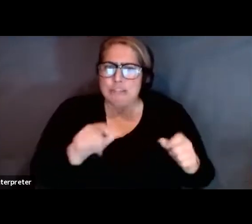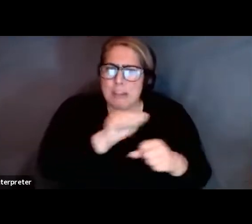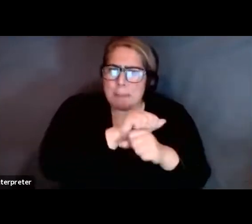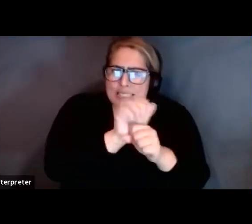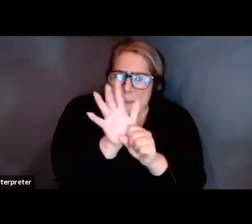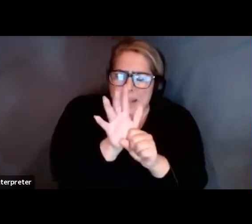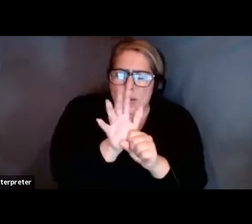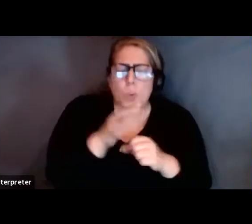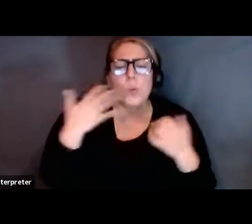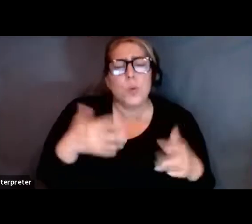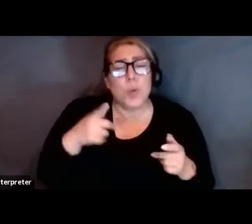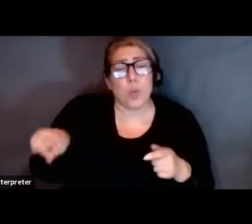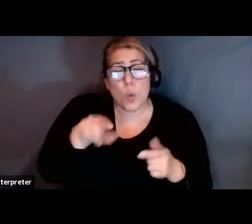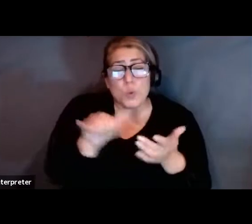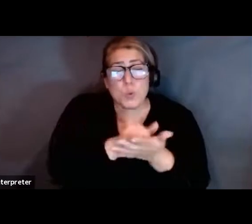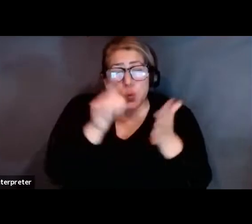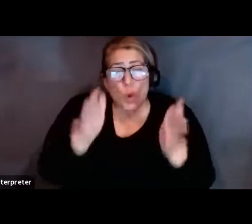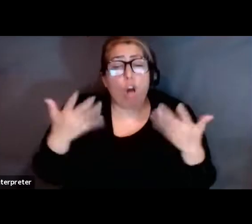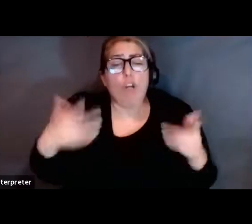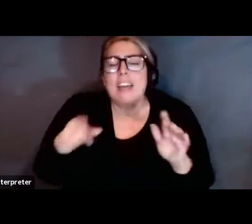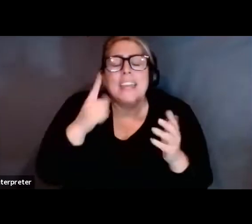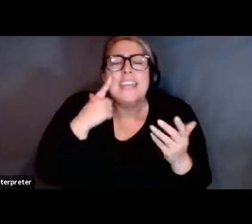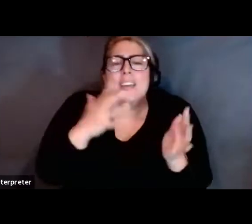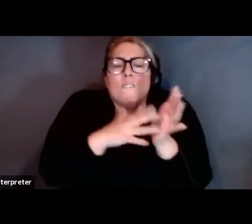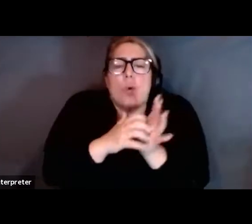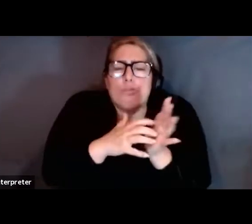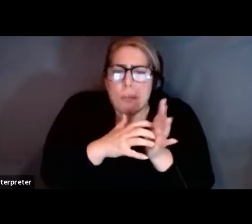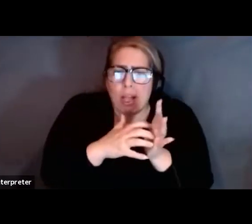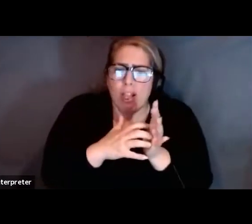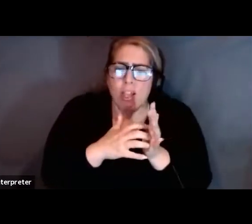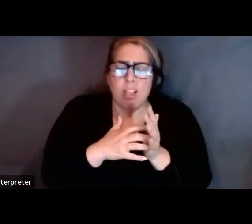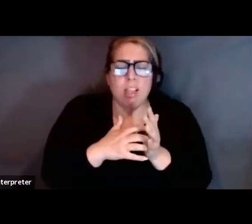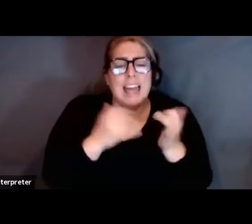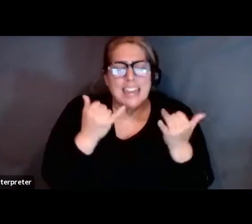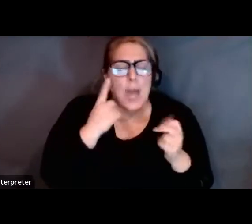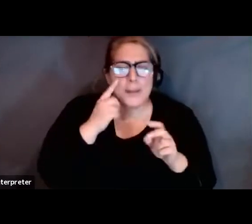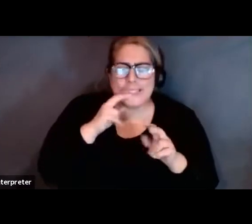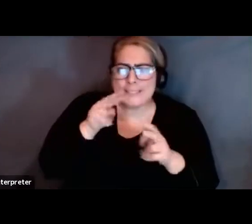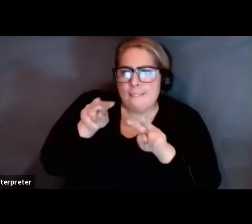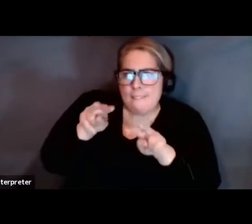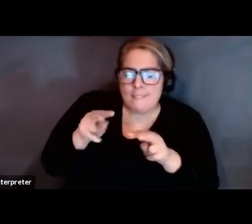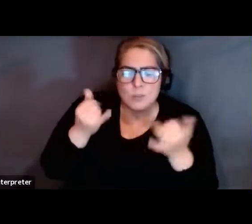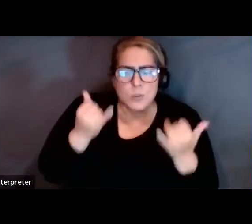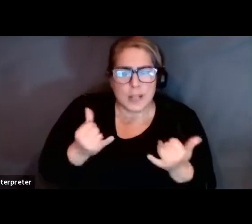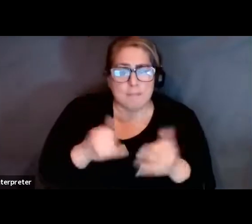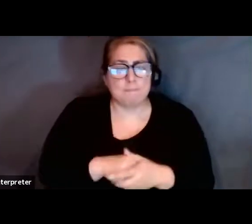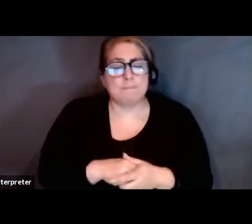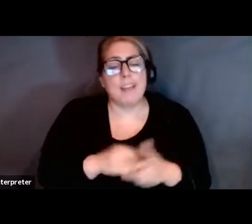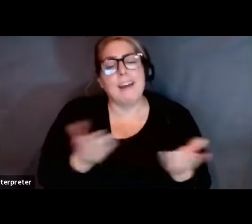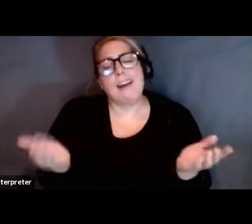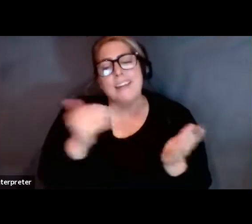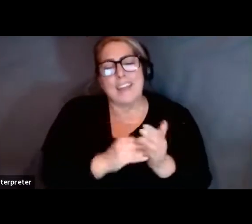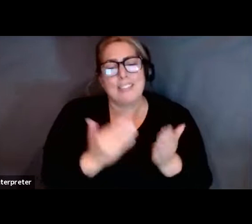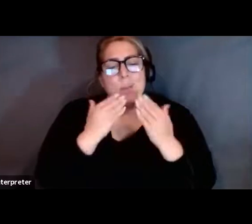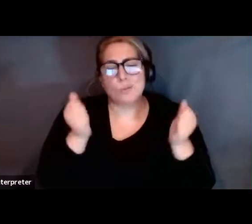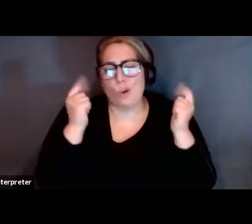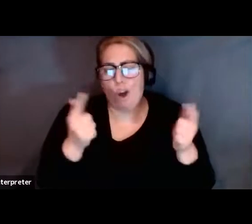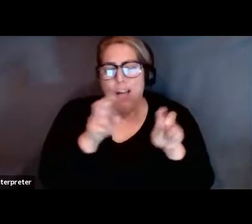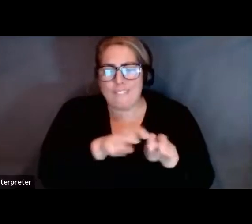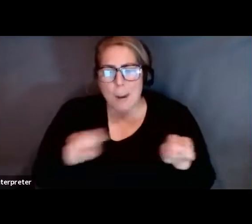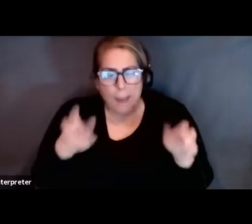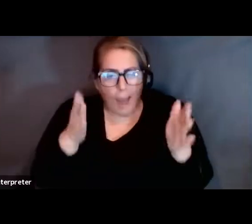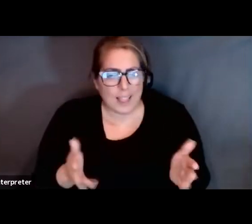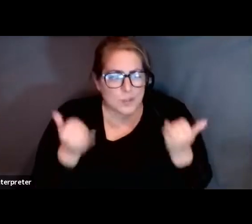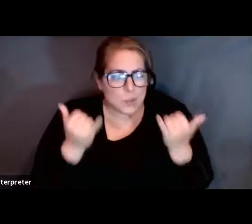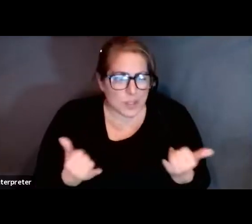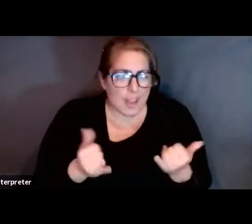vulnerable New Yorkers are subjected to every day. I want to thank all of our panelists today, Shams, Nancy, Tom, and Bea, for joining